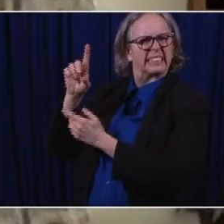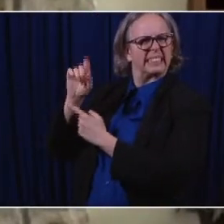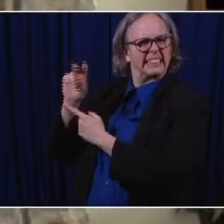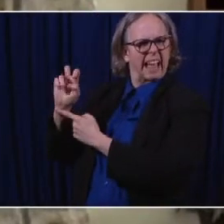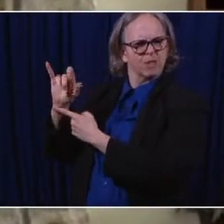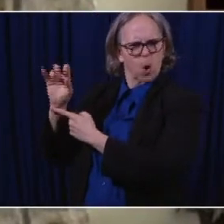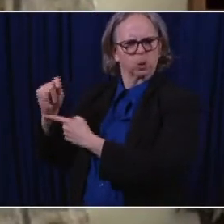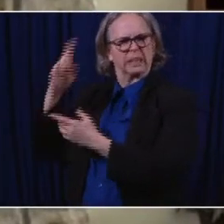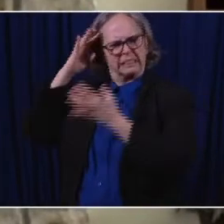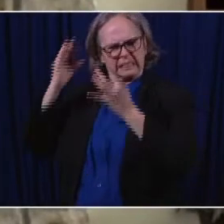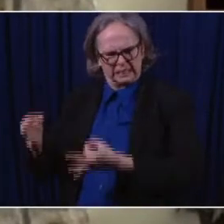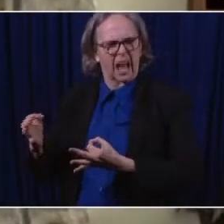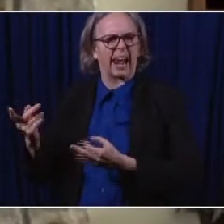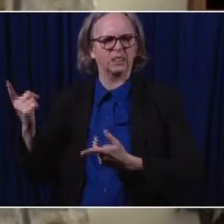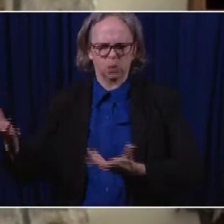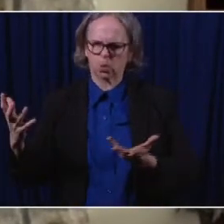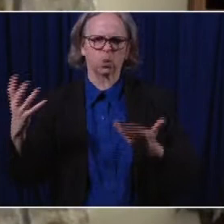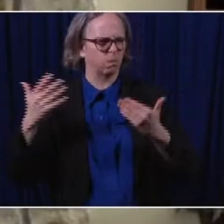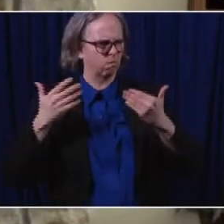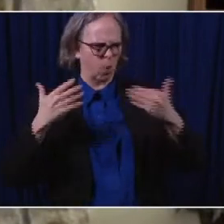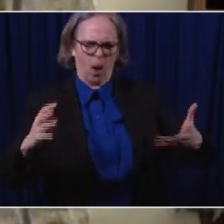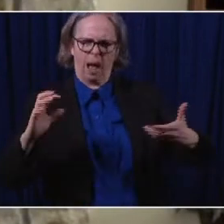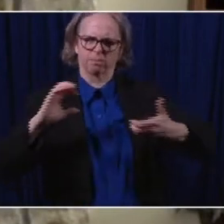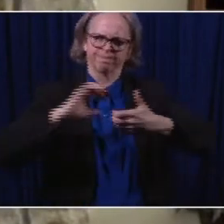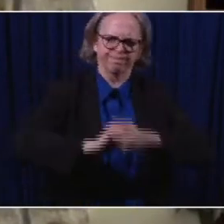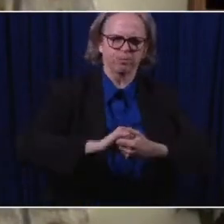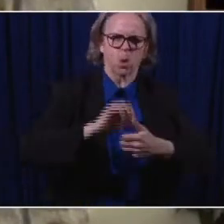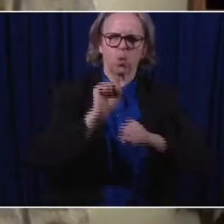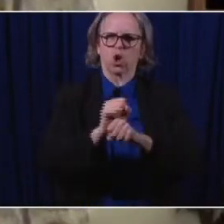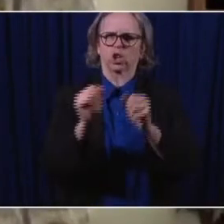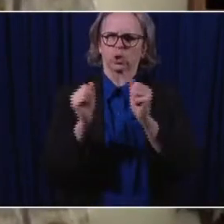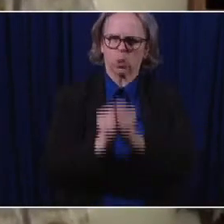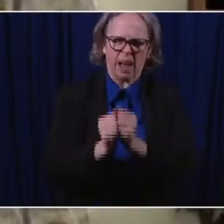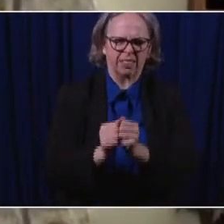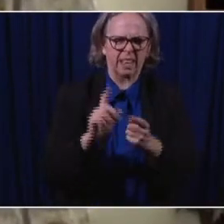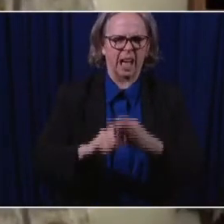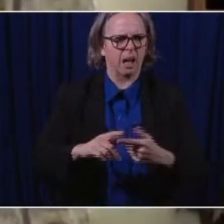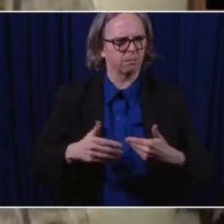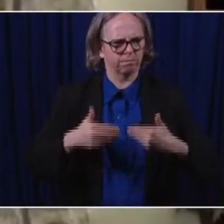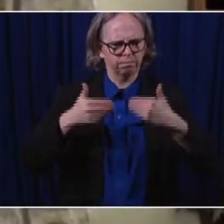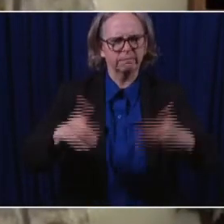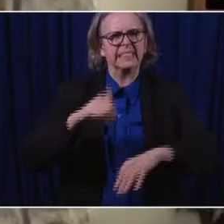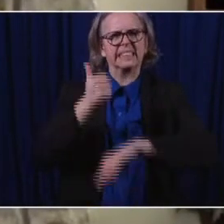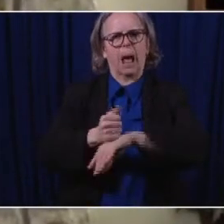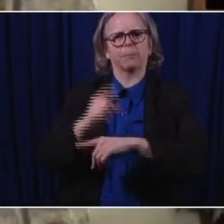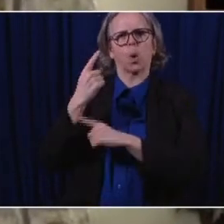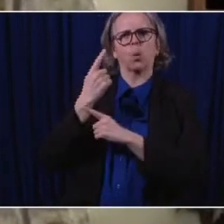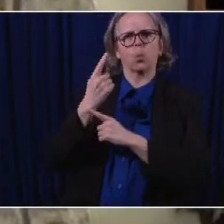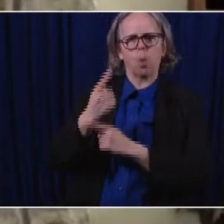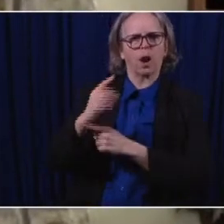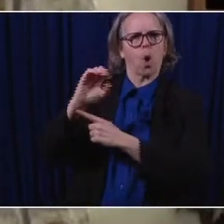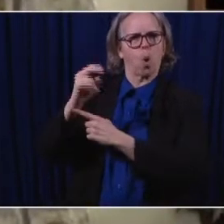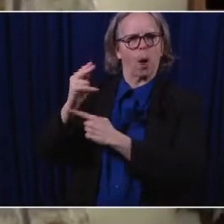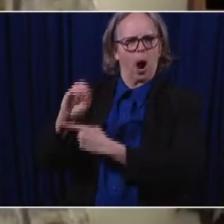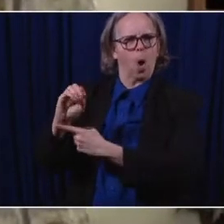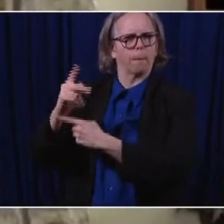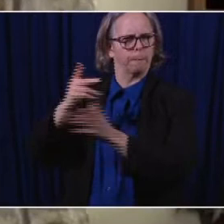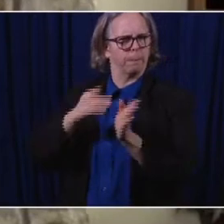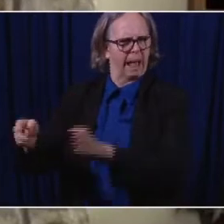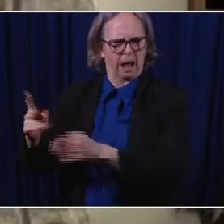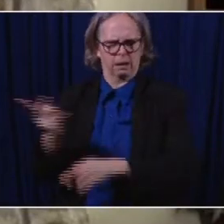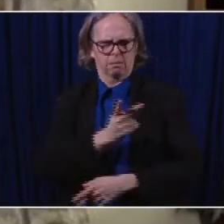and begin the development of a statewide foundation. So I'm very happy with that. Attorney General talked